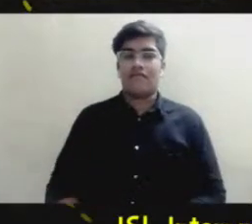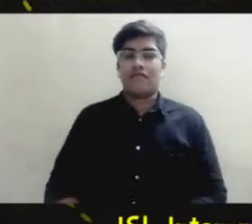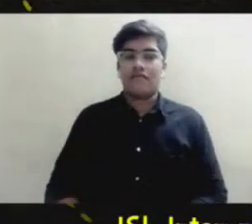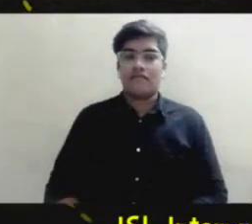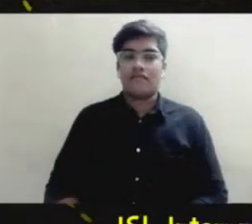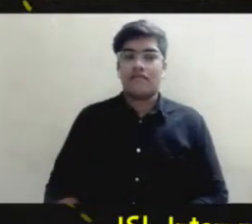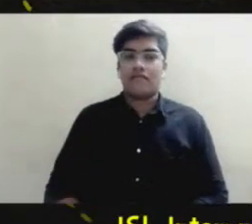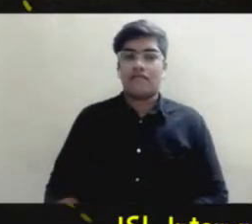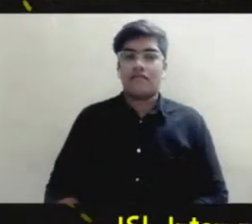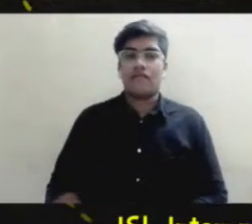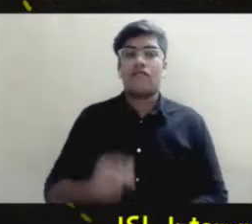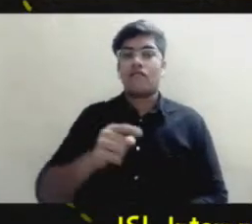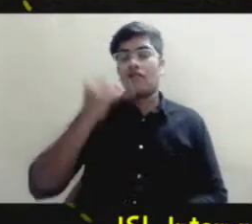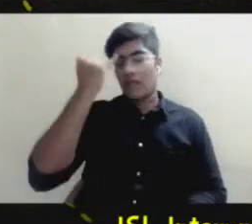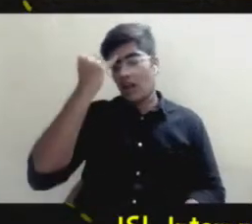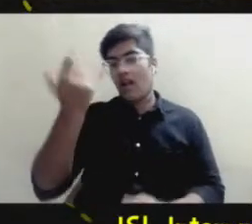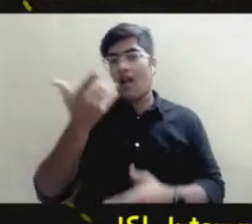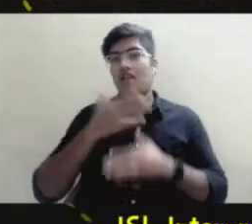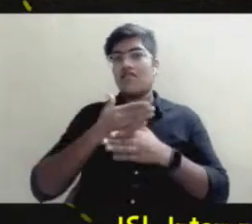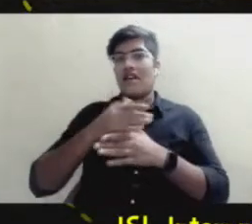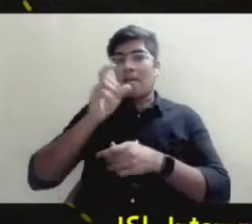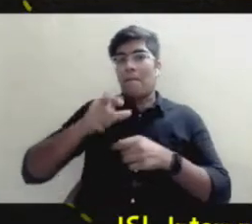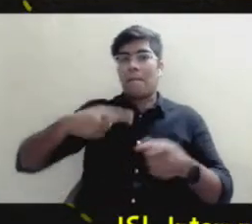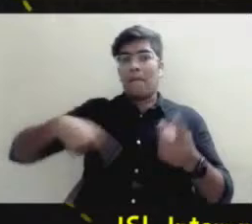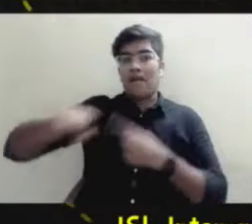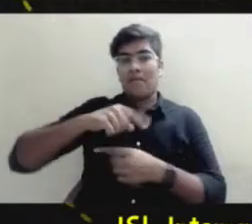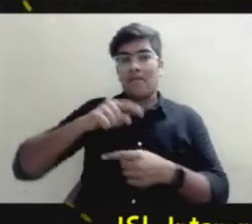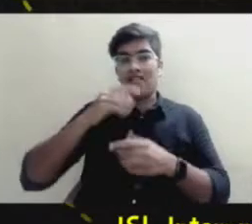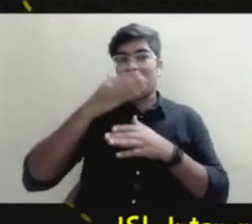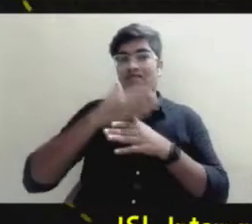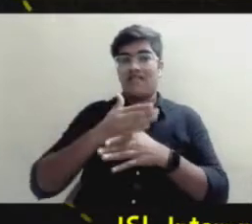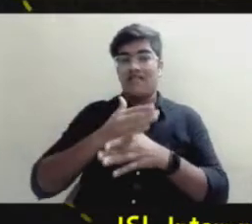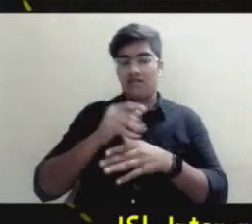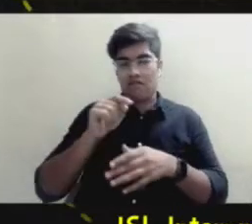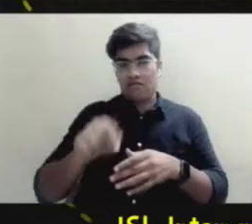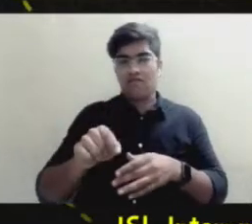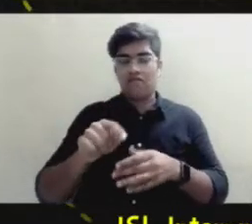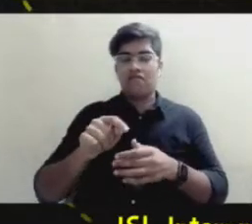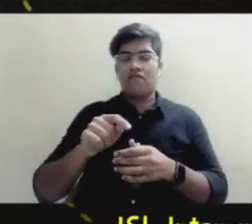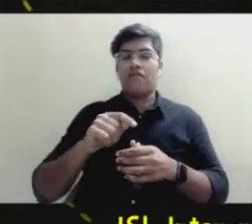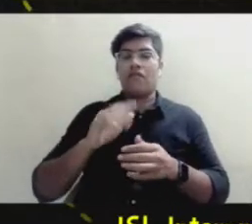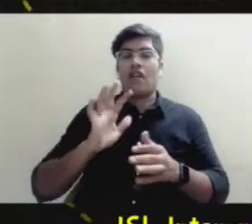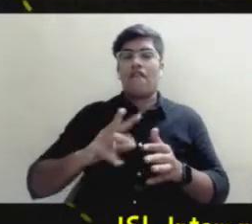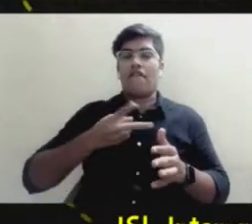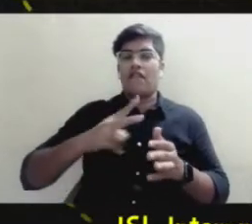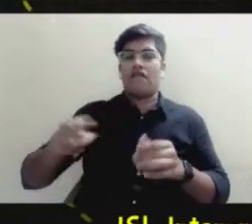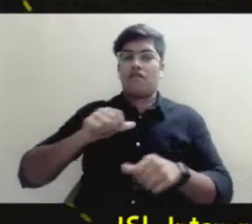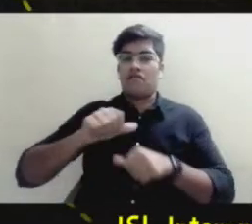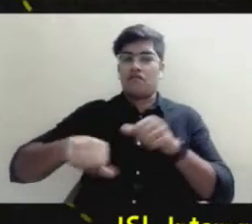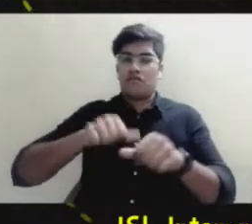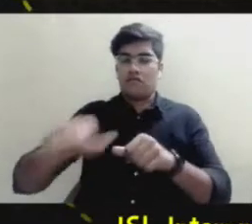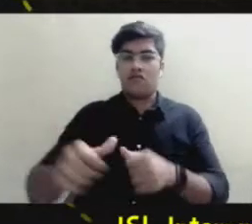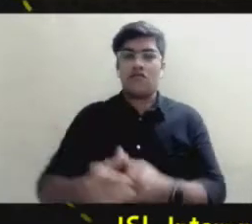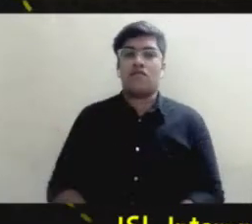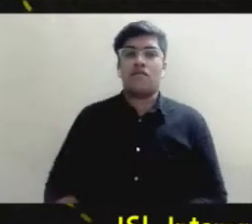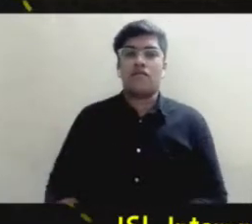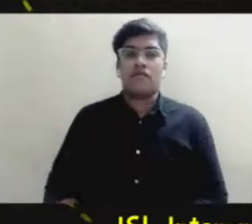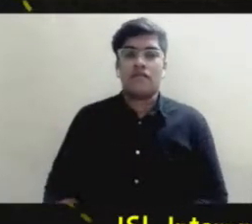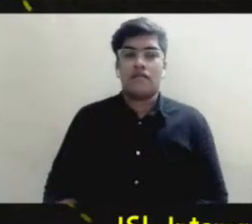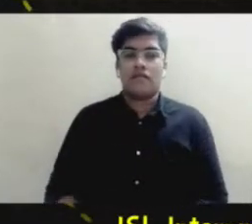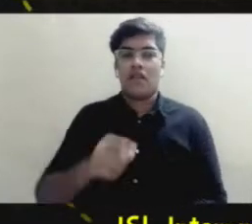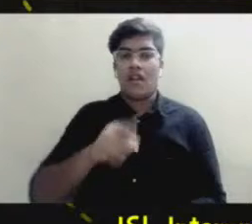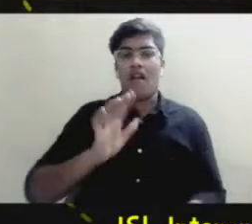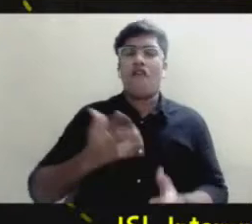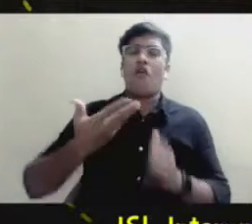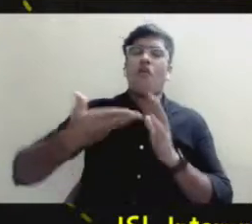because, there are traditional texts. I mean, I'm using the word tradition now to mean basically there are old texts that have